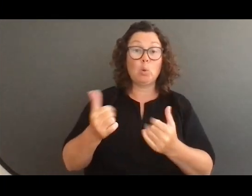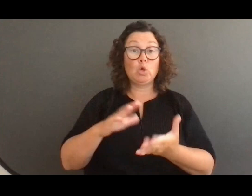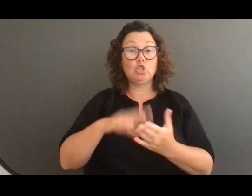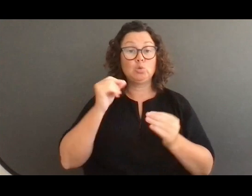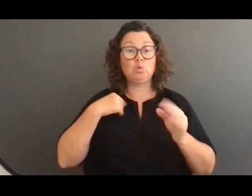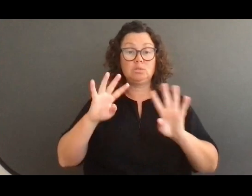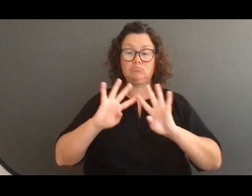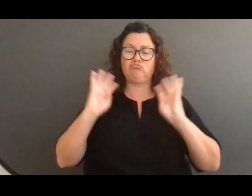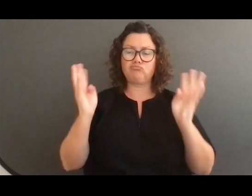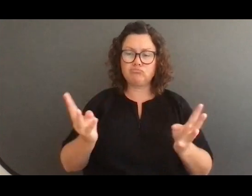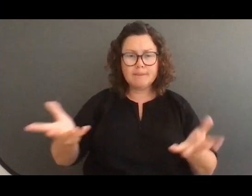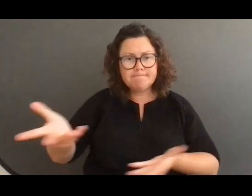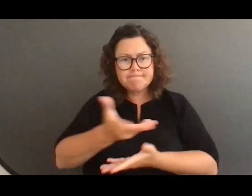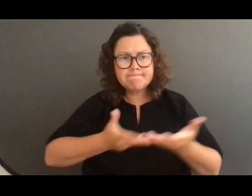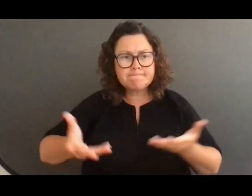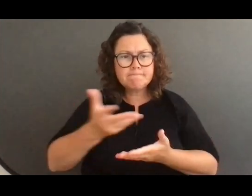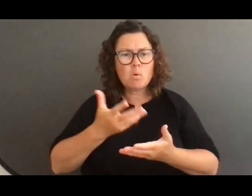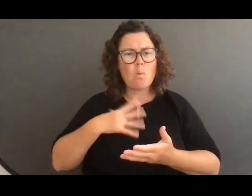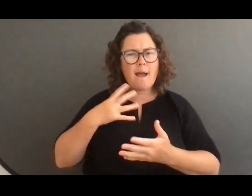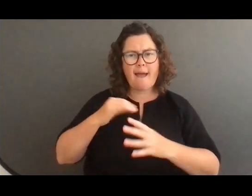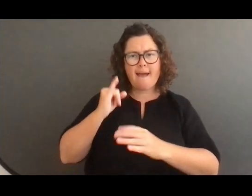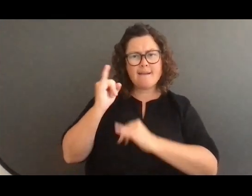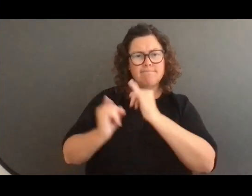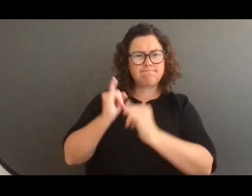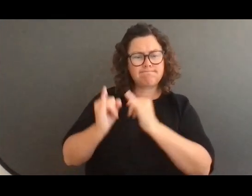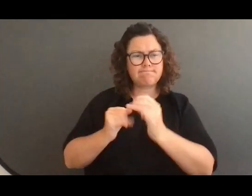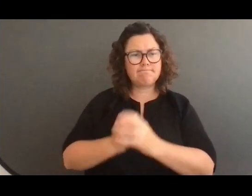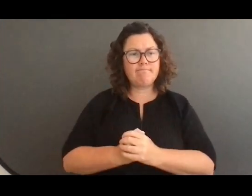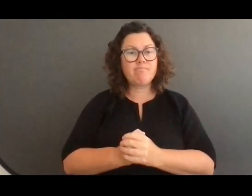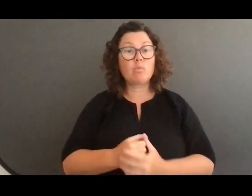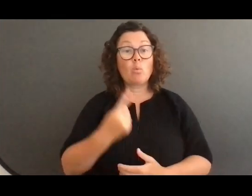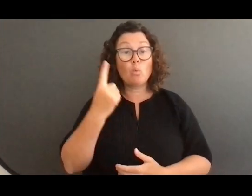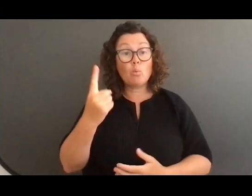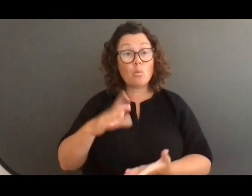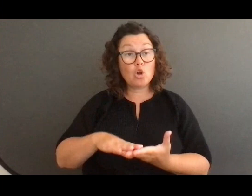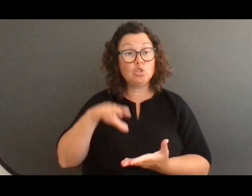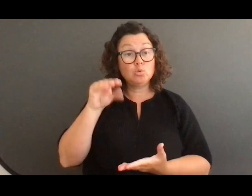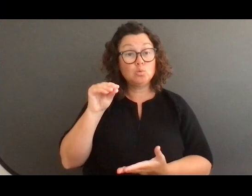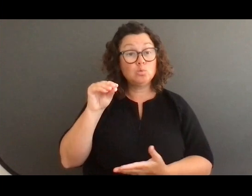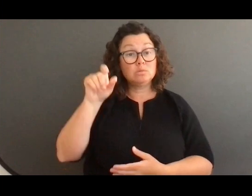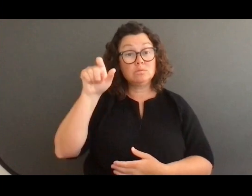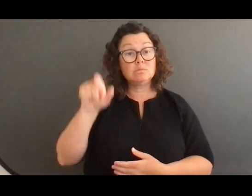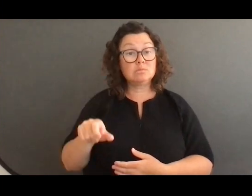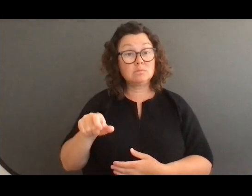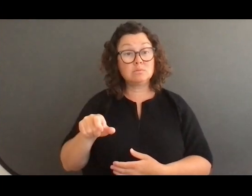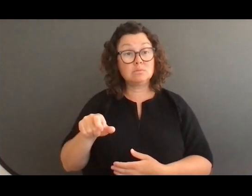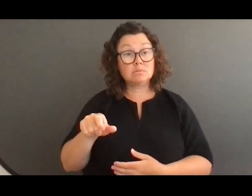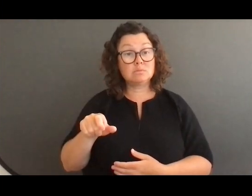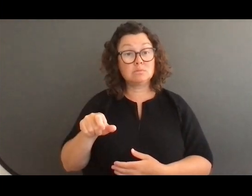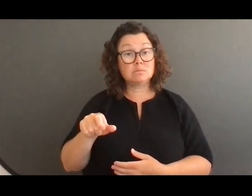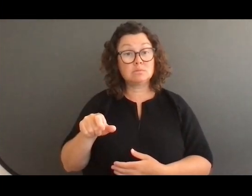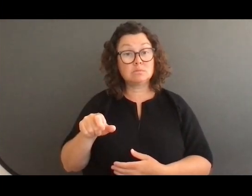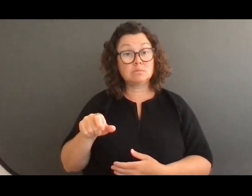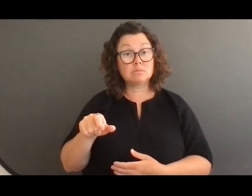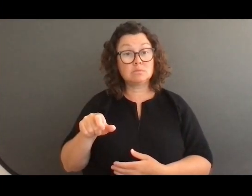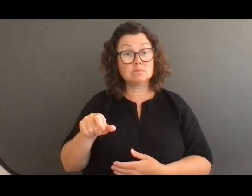a 16-year-old student called Shay Lee. And, she came with those typical